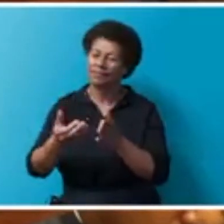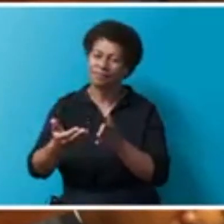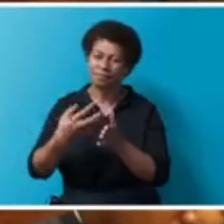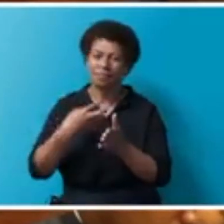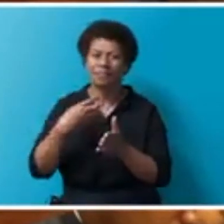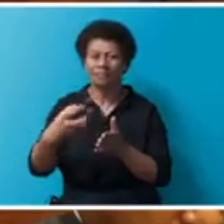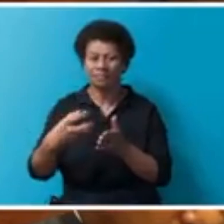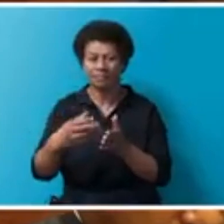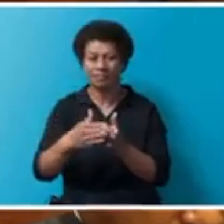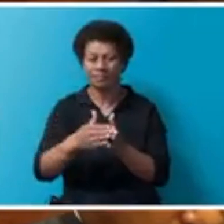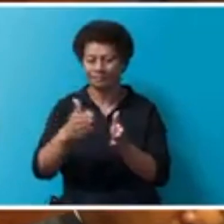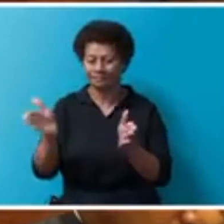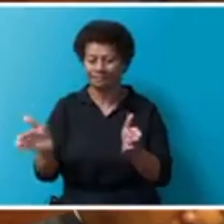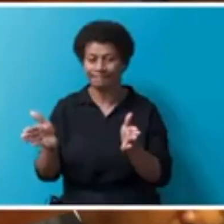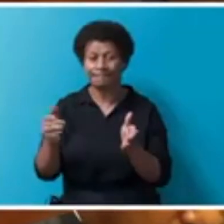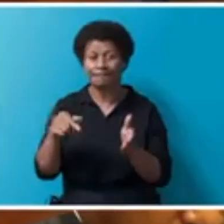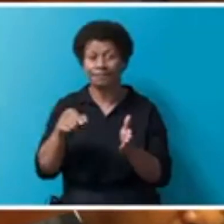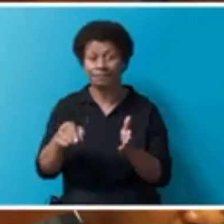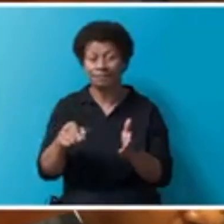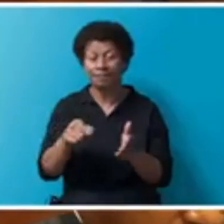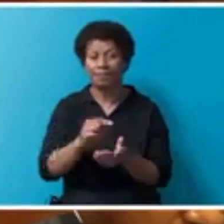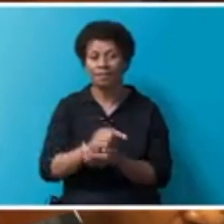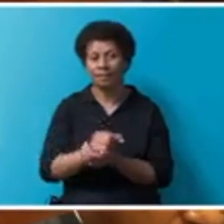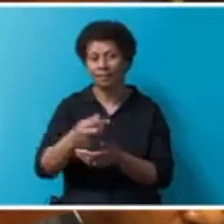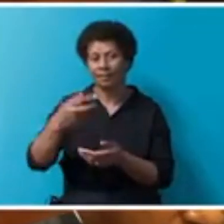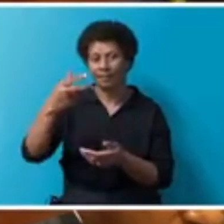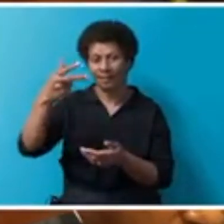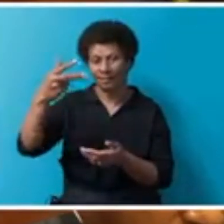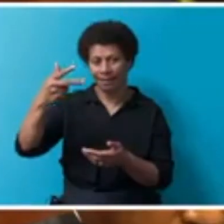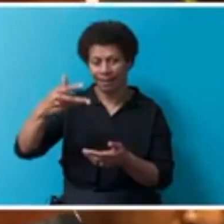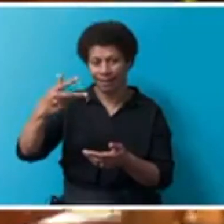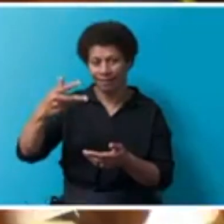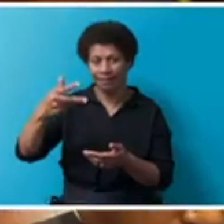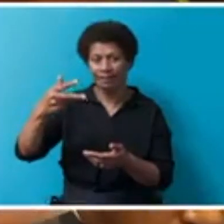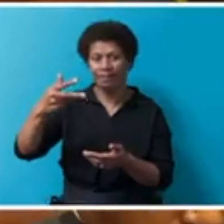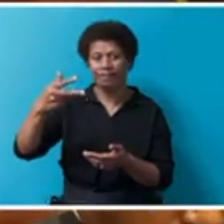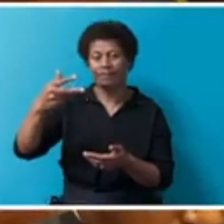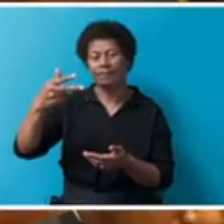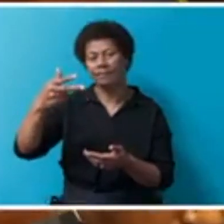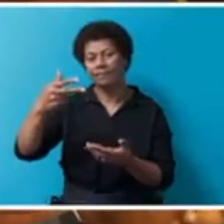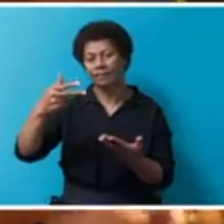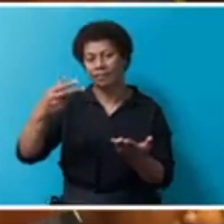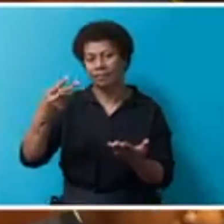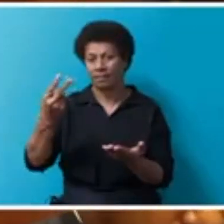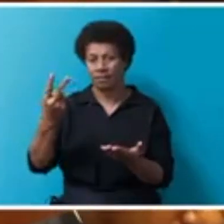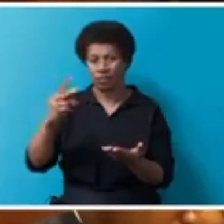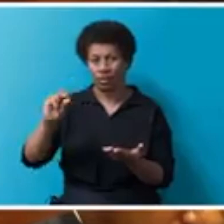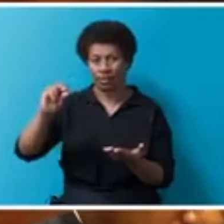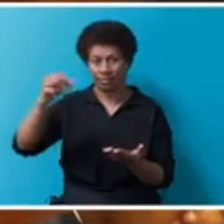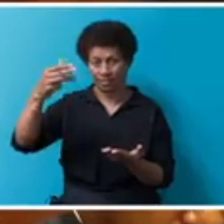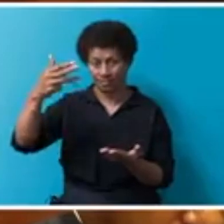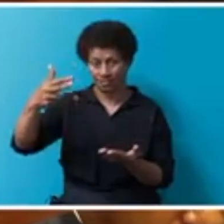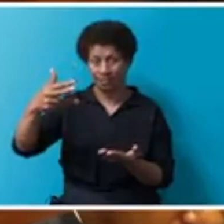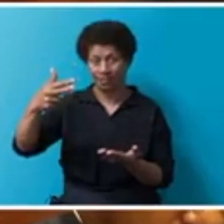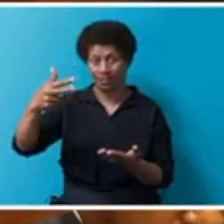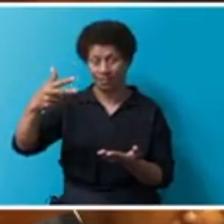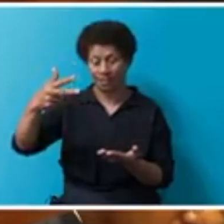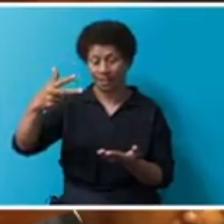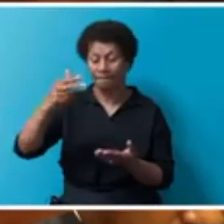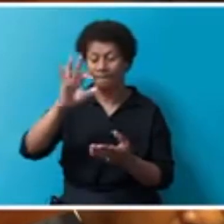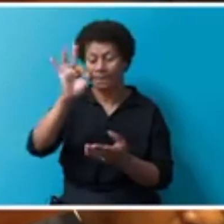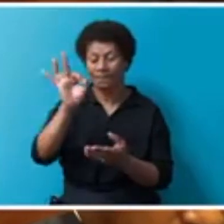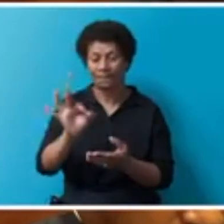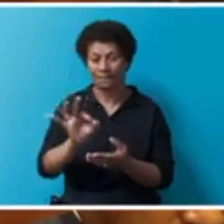budget brings the total increase to 18 and 28% in 2 years, Mr. Speaker, sir.